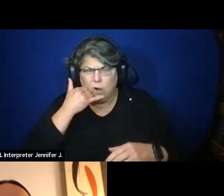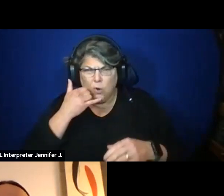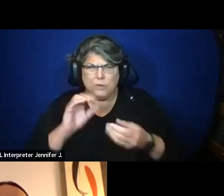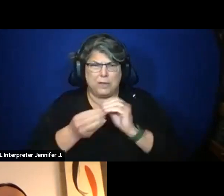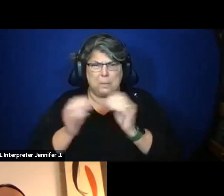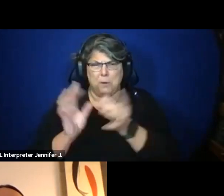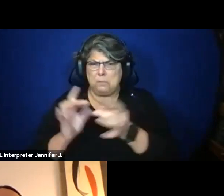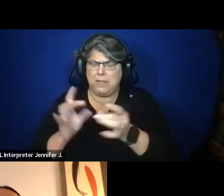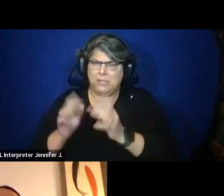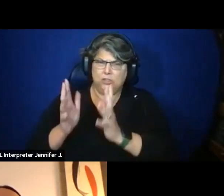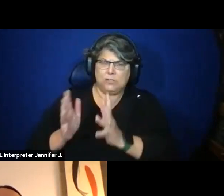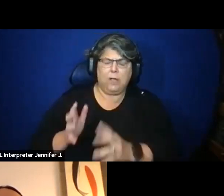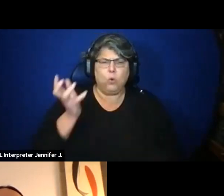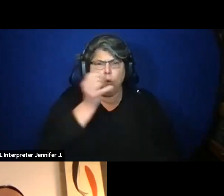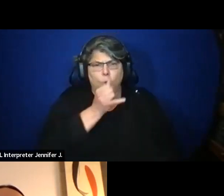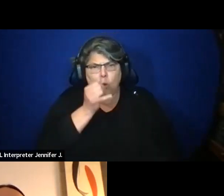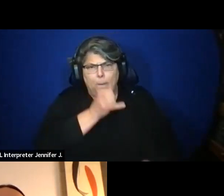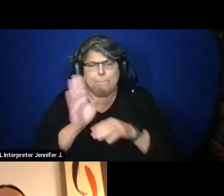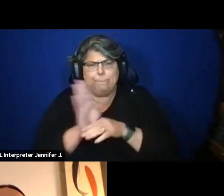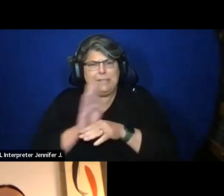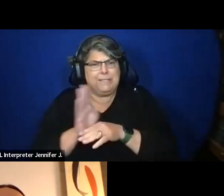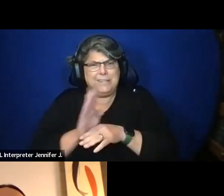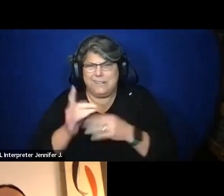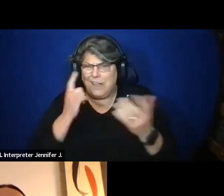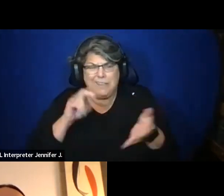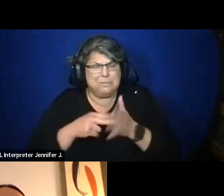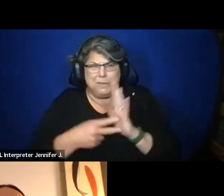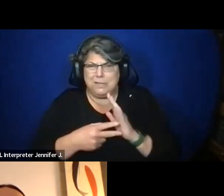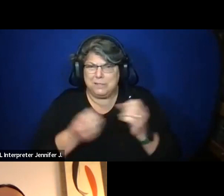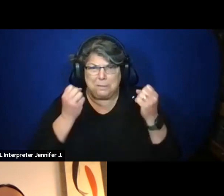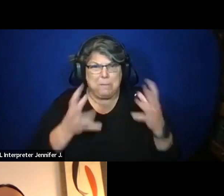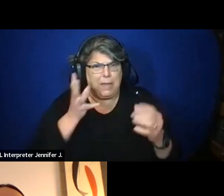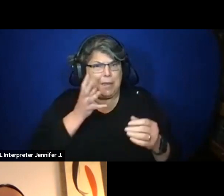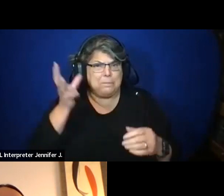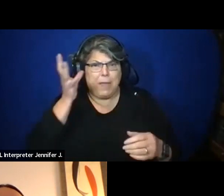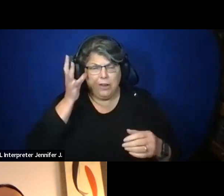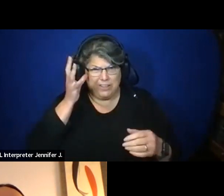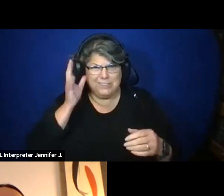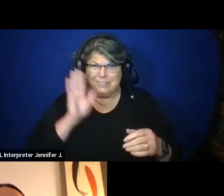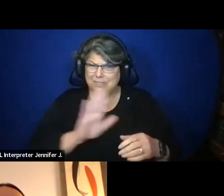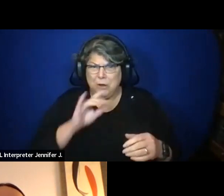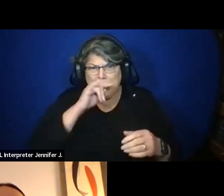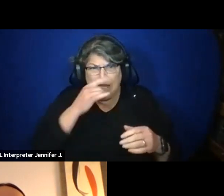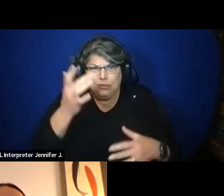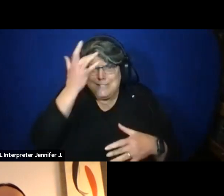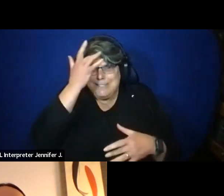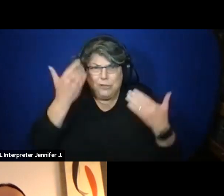have been extraordinarily busy. And I think it just represents a lot of parents who their kids are sick and they want to know what to